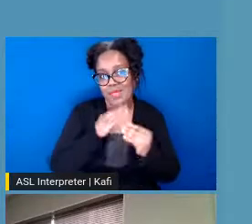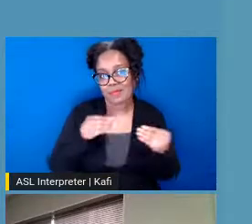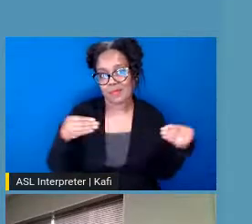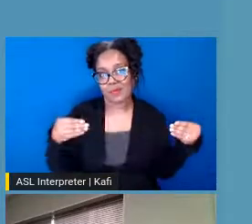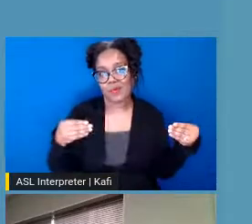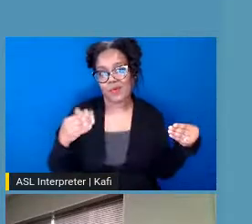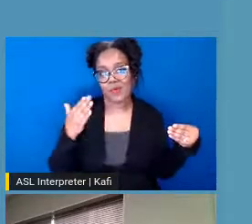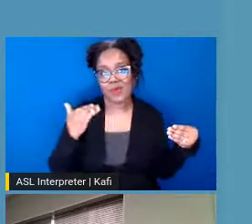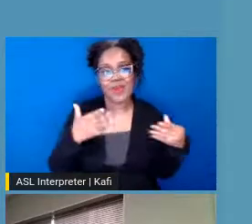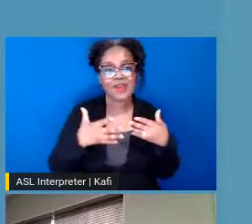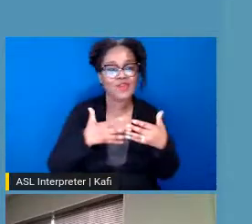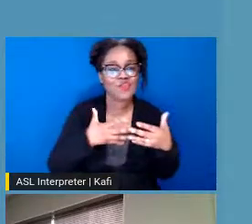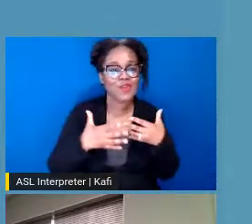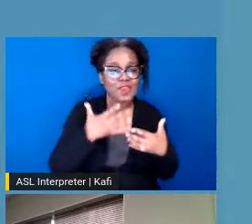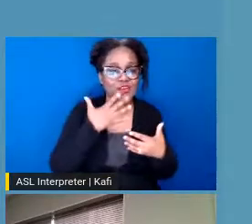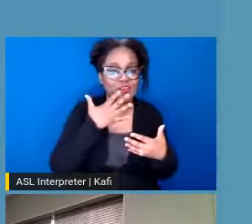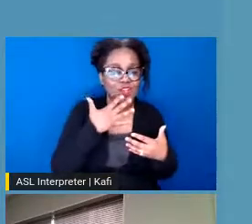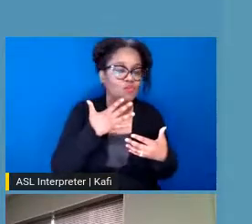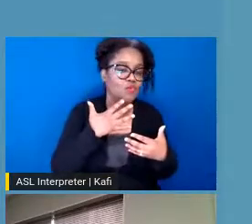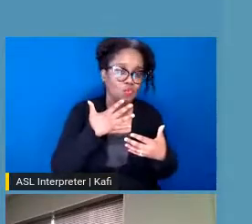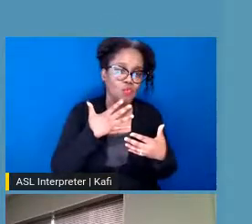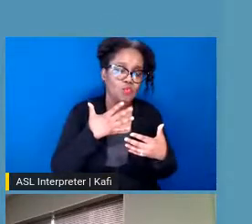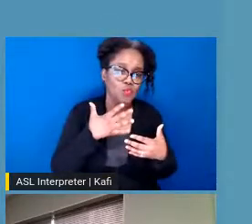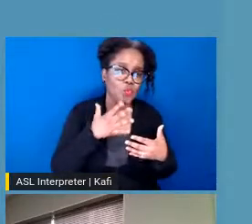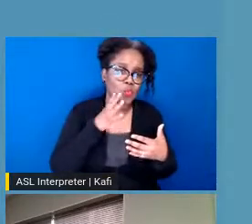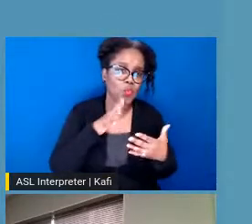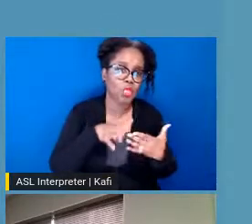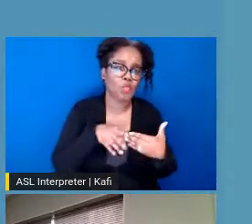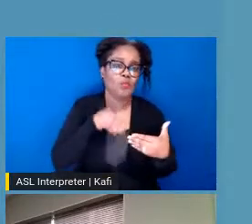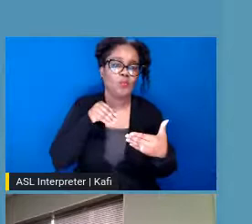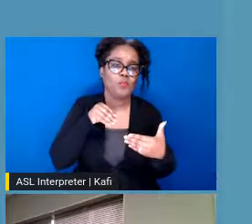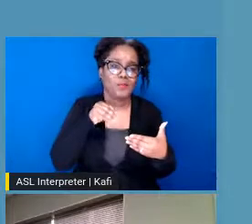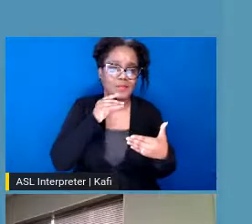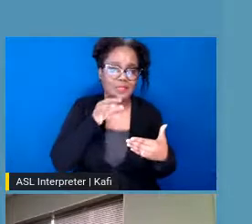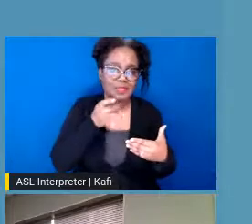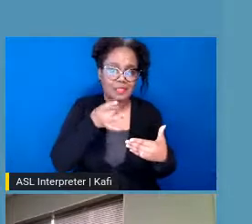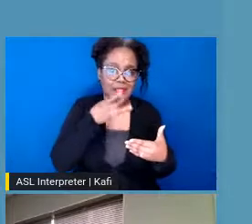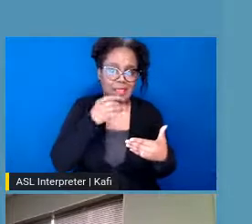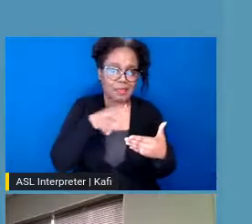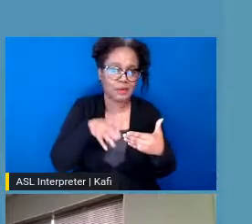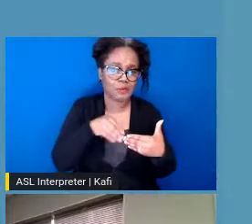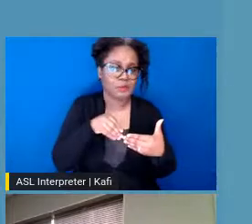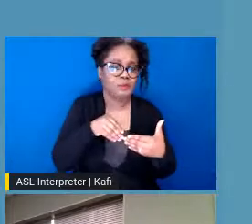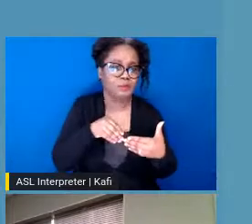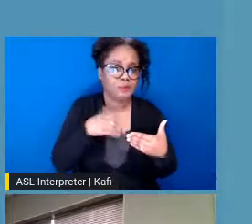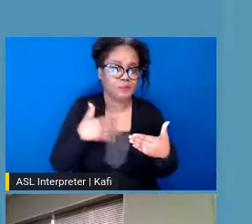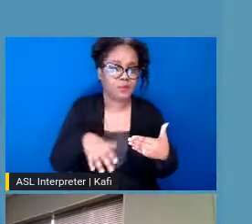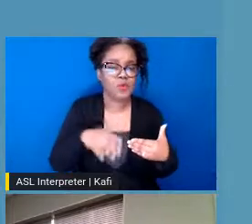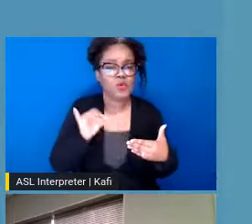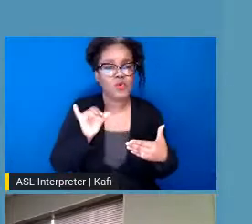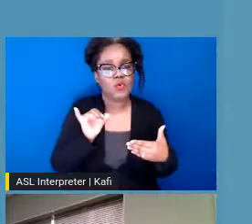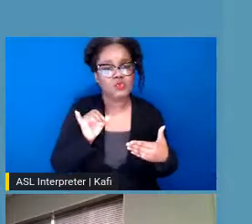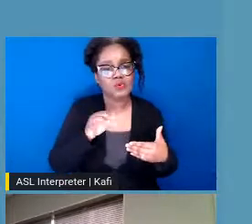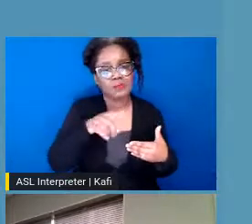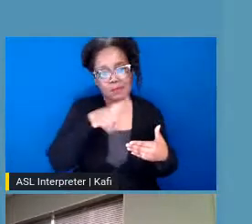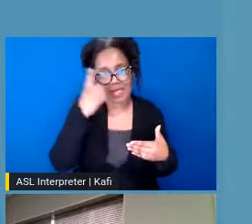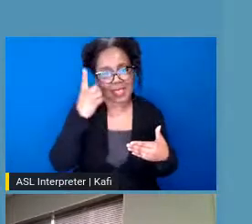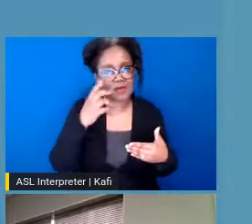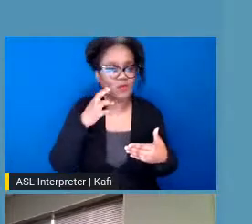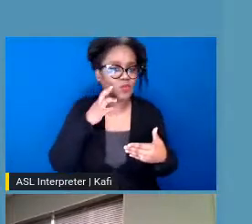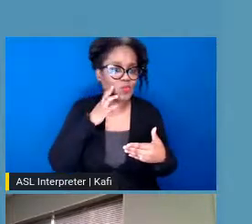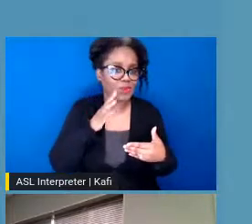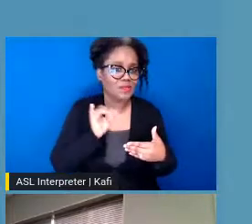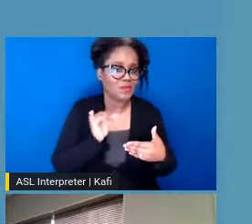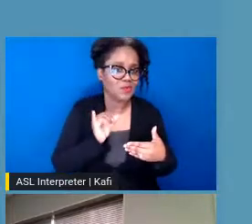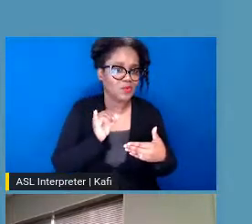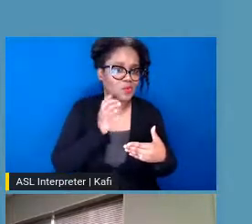mistake. Be aware of the colors. Black absorbs light, obviously. White reflects it. Gray, also is not very reflective. So